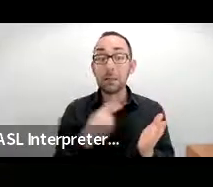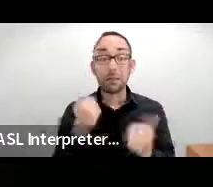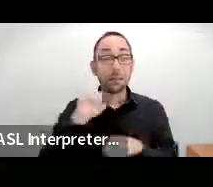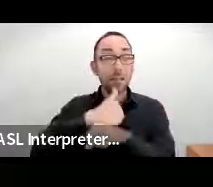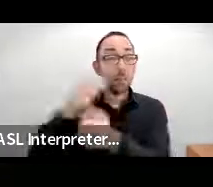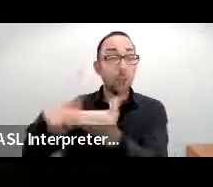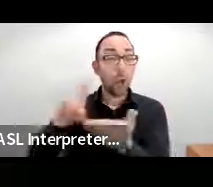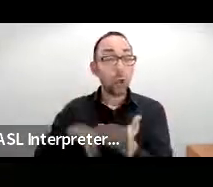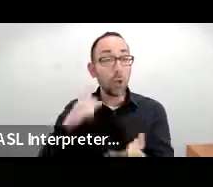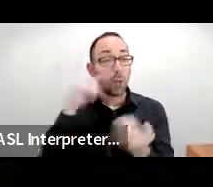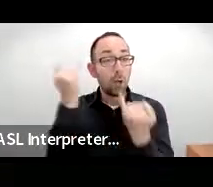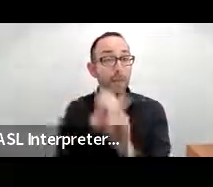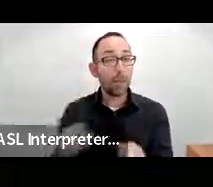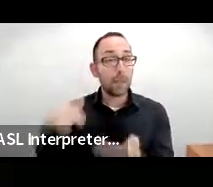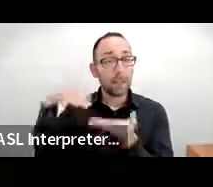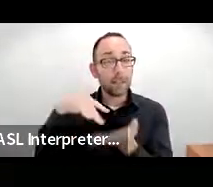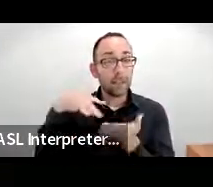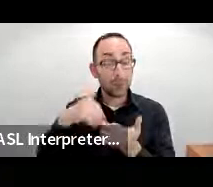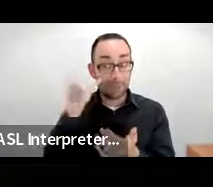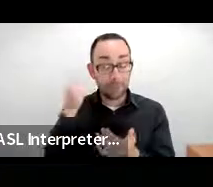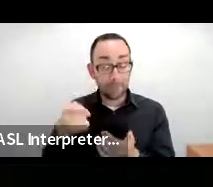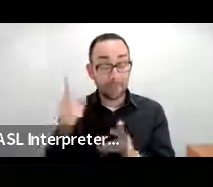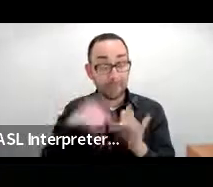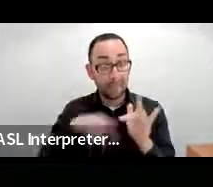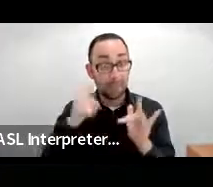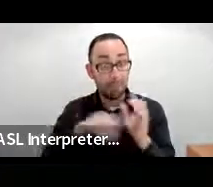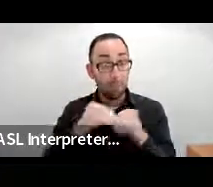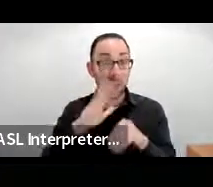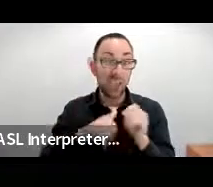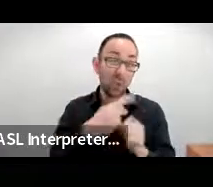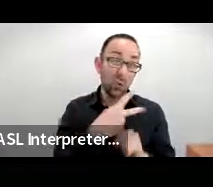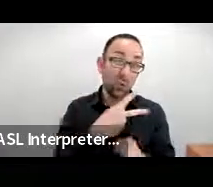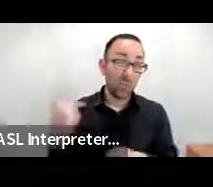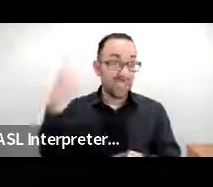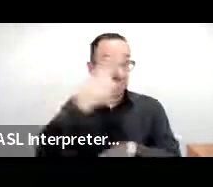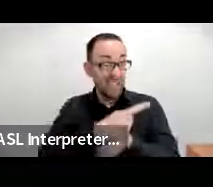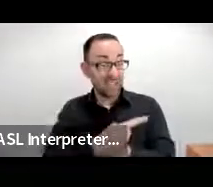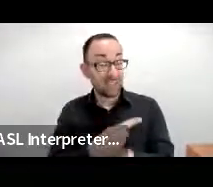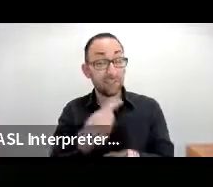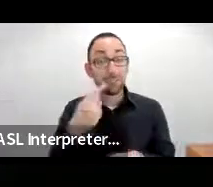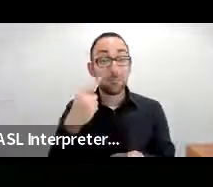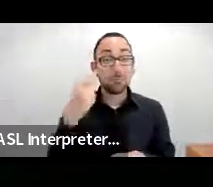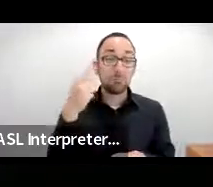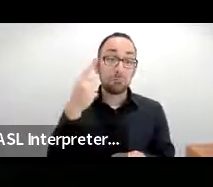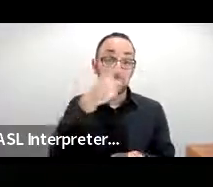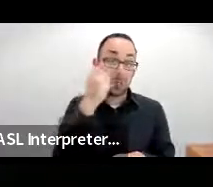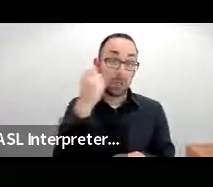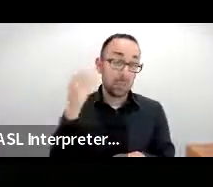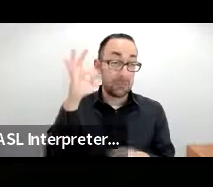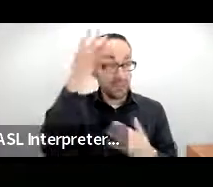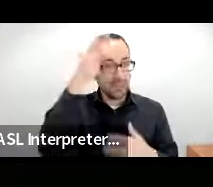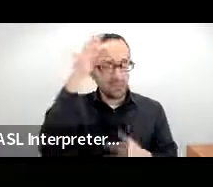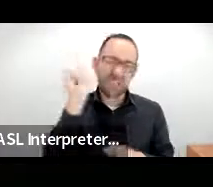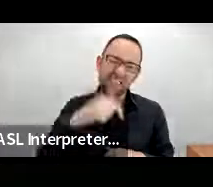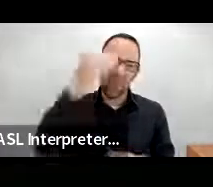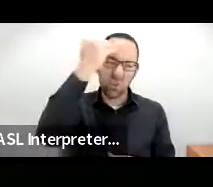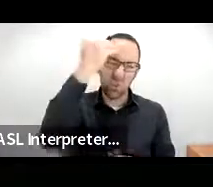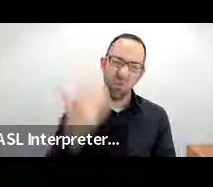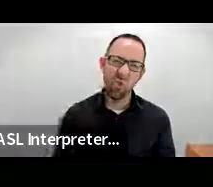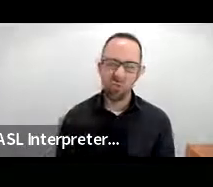independent studies if a child will miss more than 2 to 3 days due to illness.